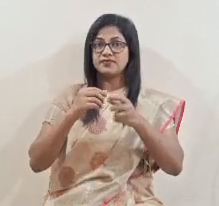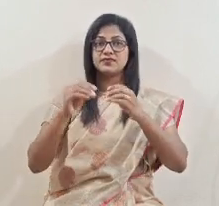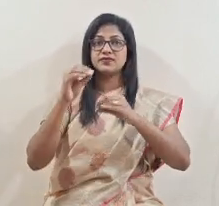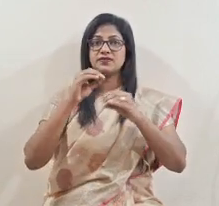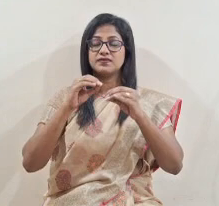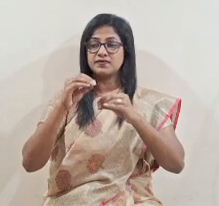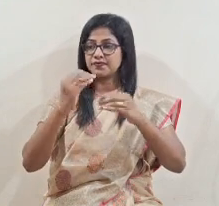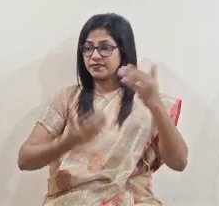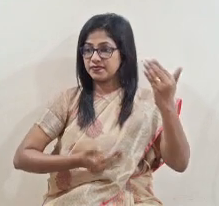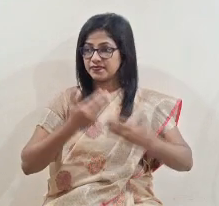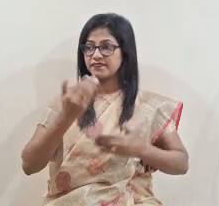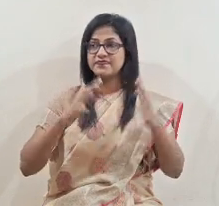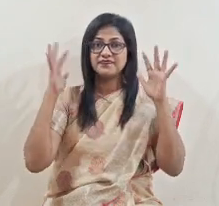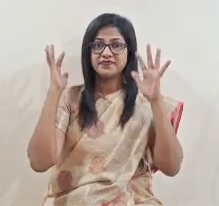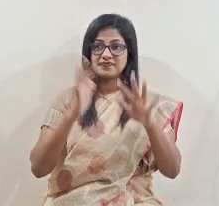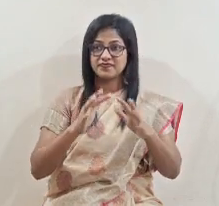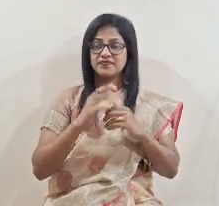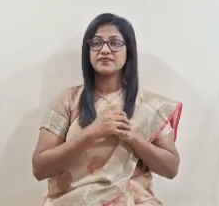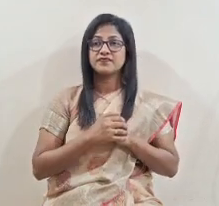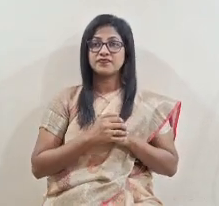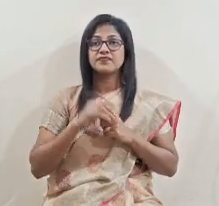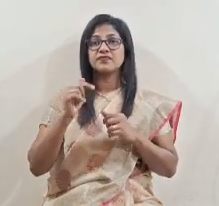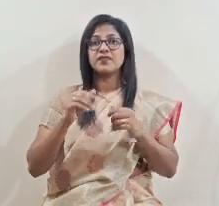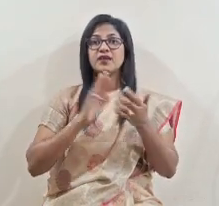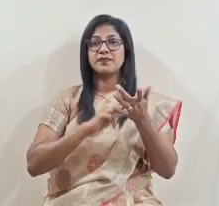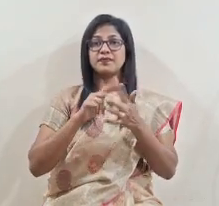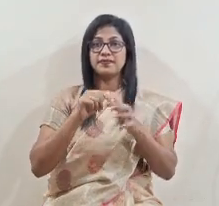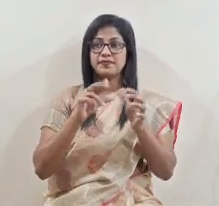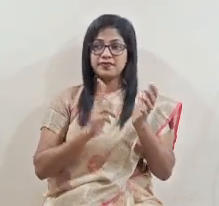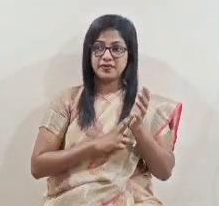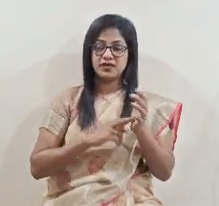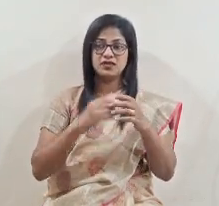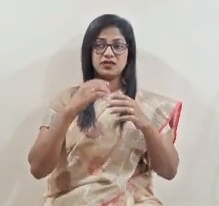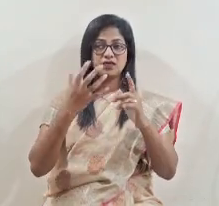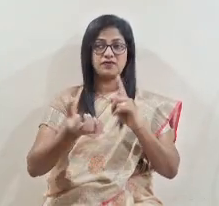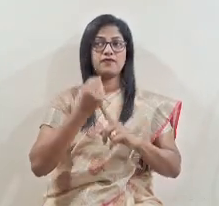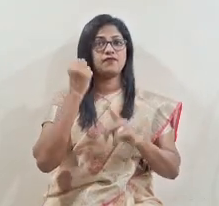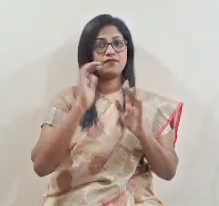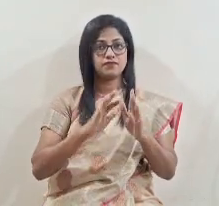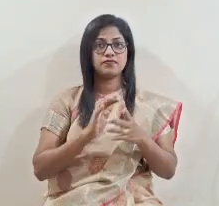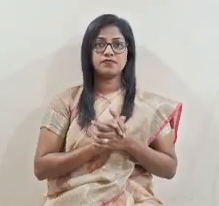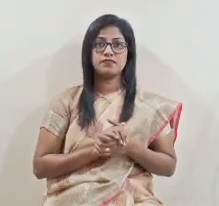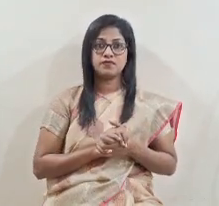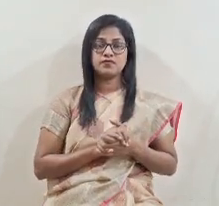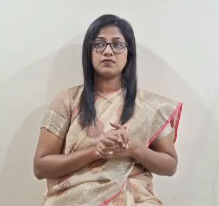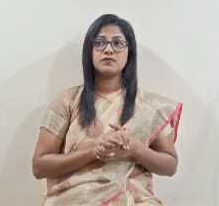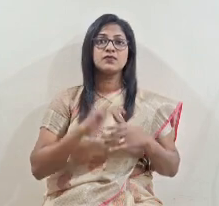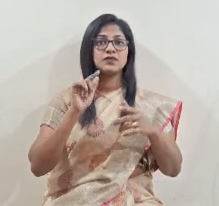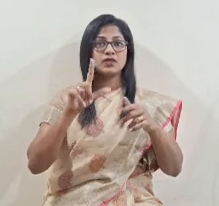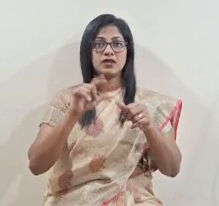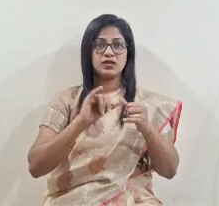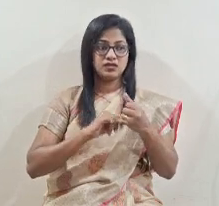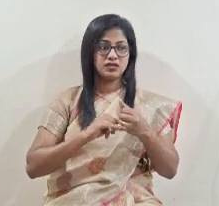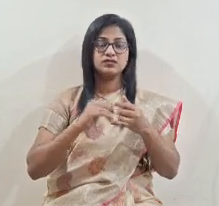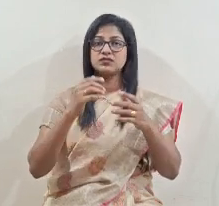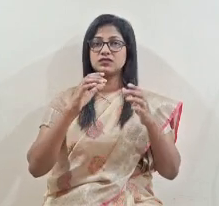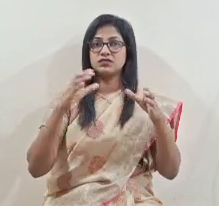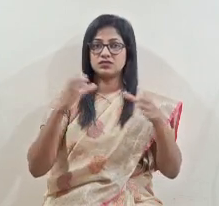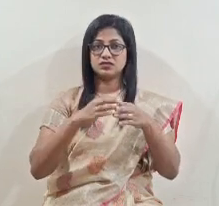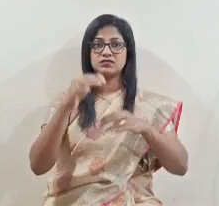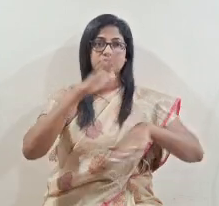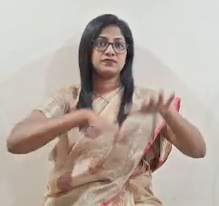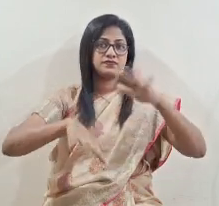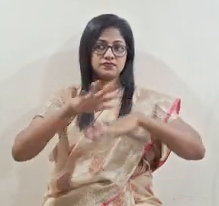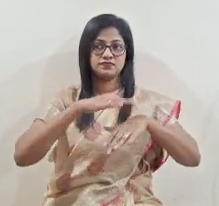and crowdedness in ferry. Based on this, the mean value is generated, and for that the LOS category is been calculated